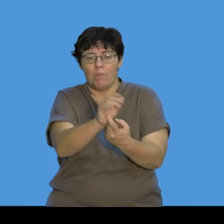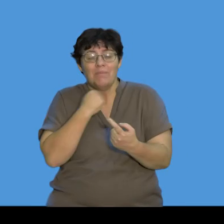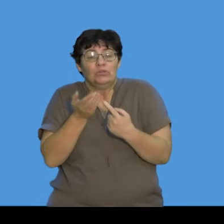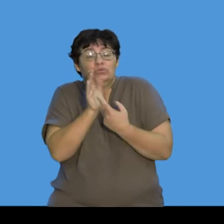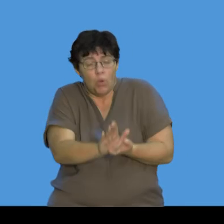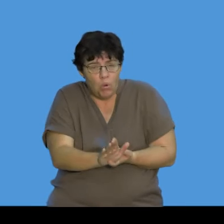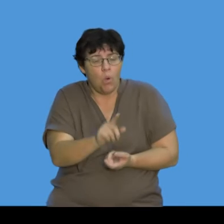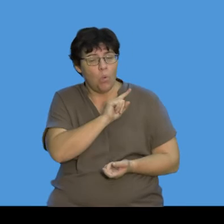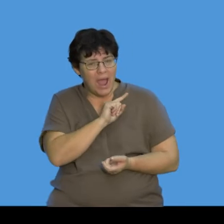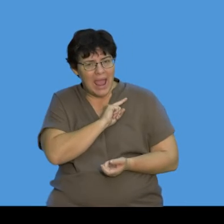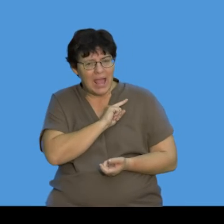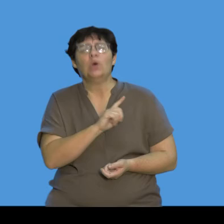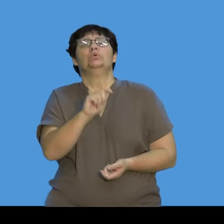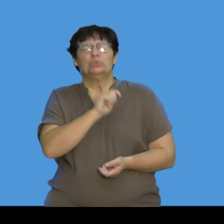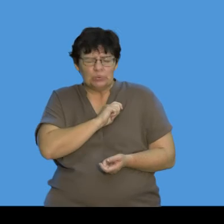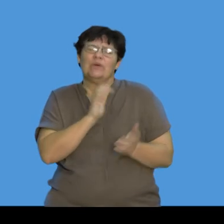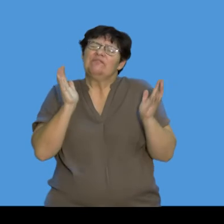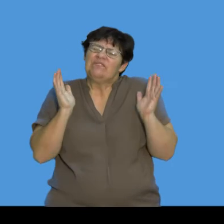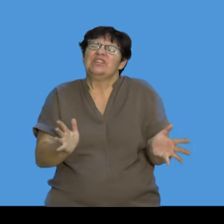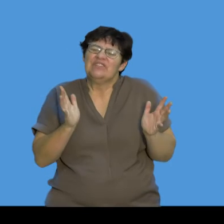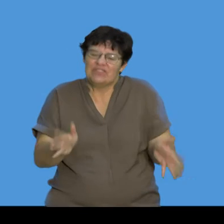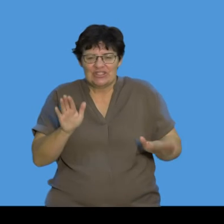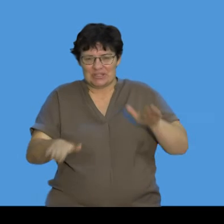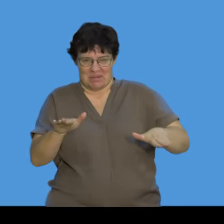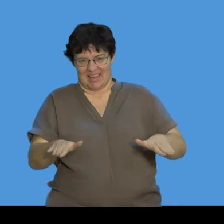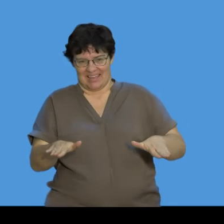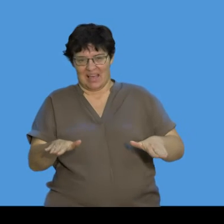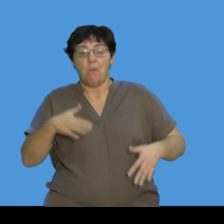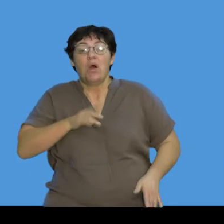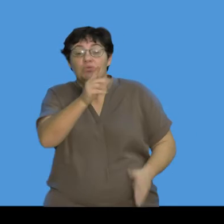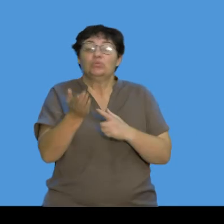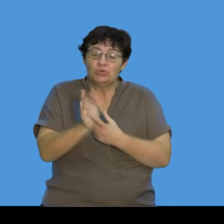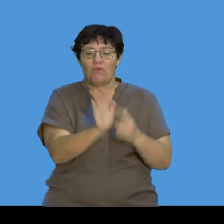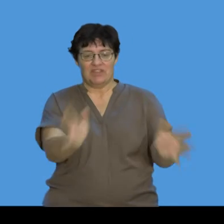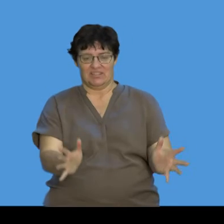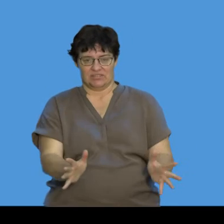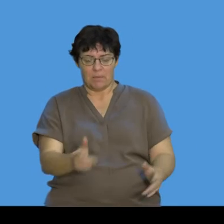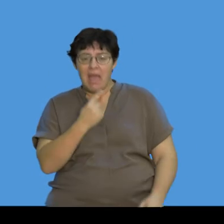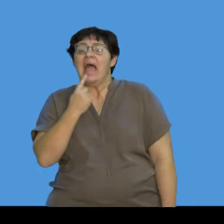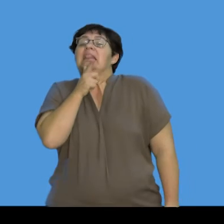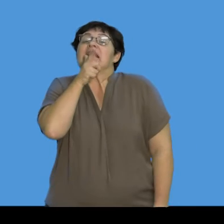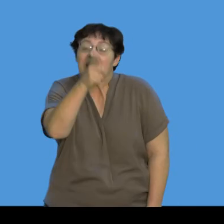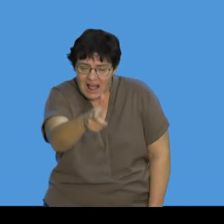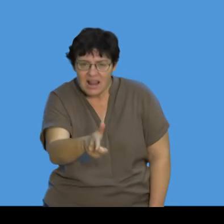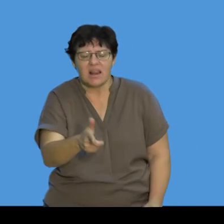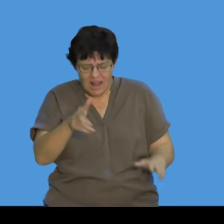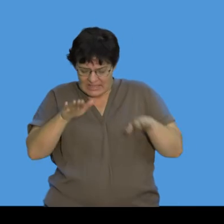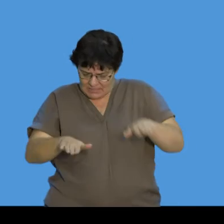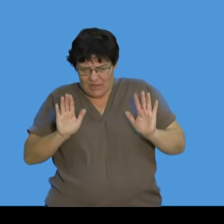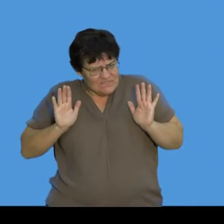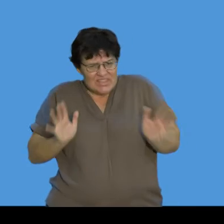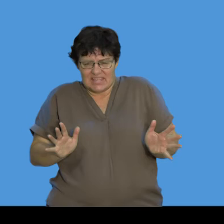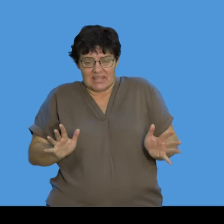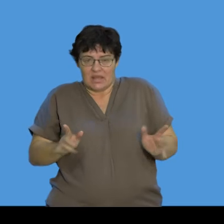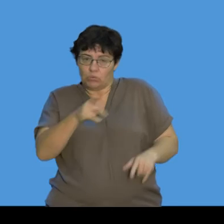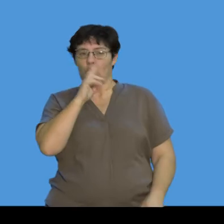show, it is because they are indeed similar. So you just need to show me the order of